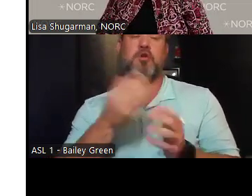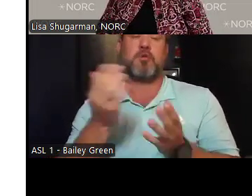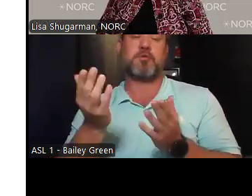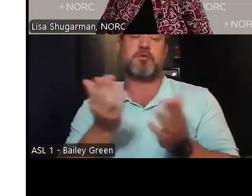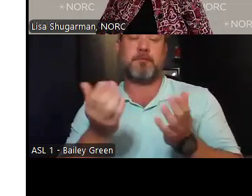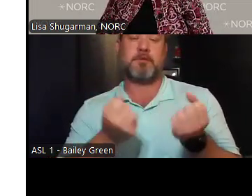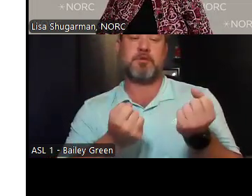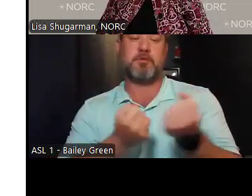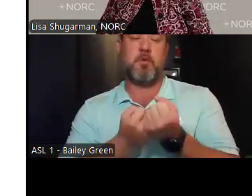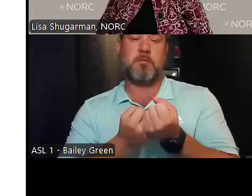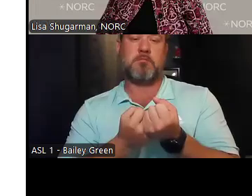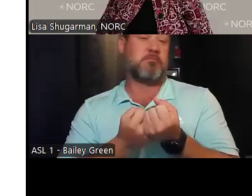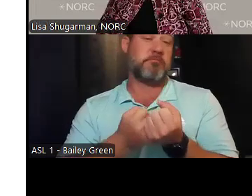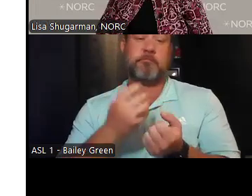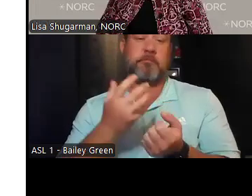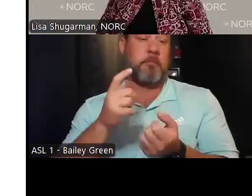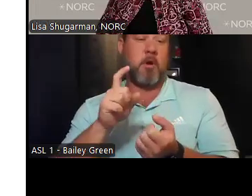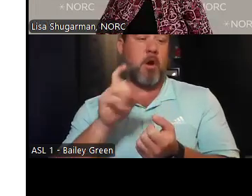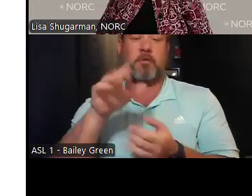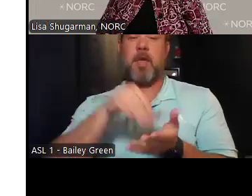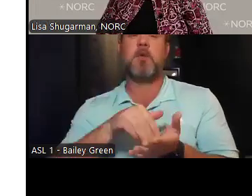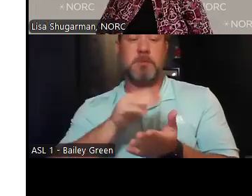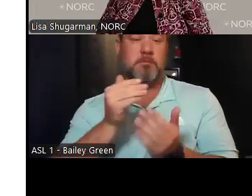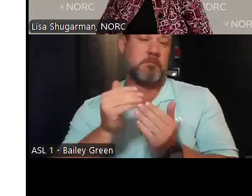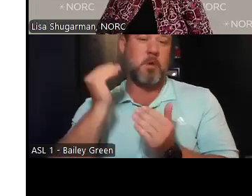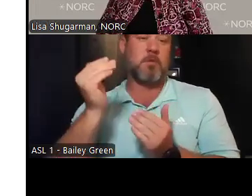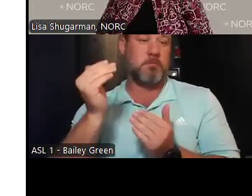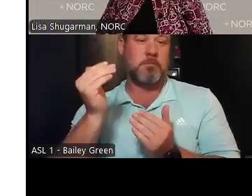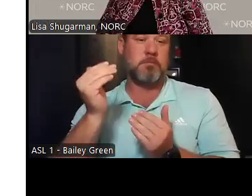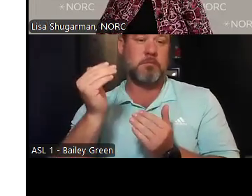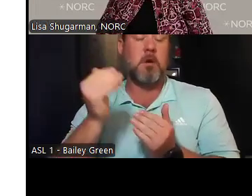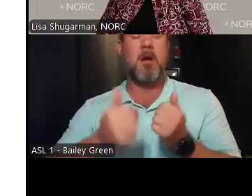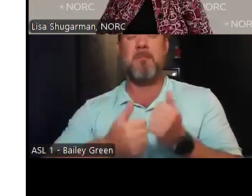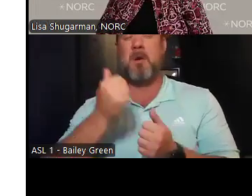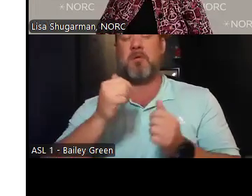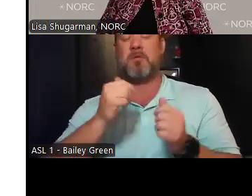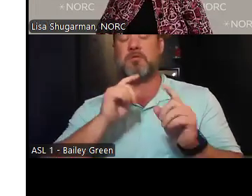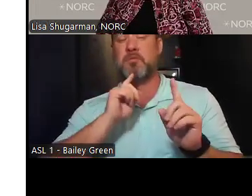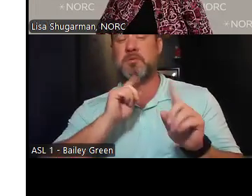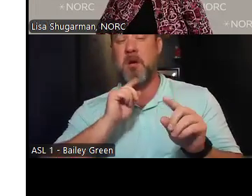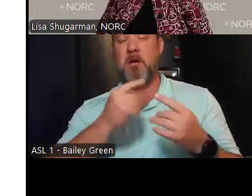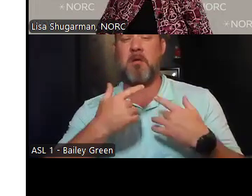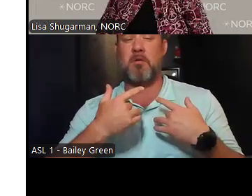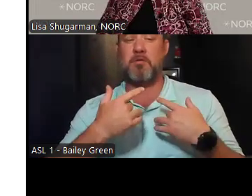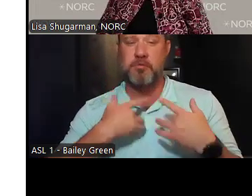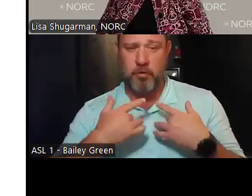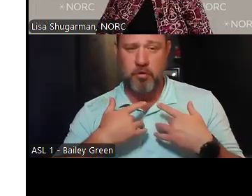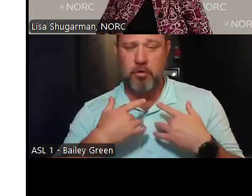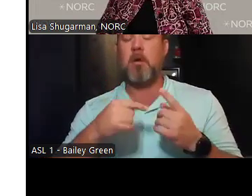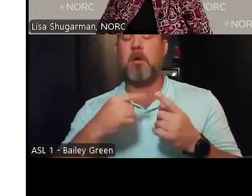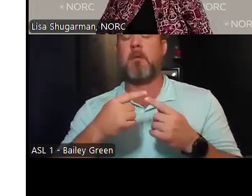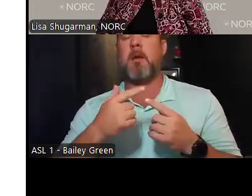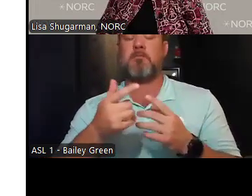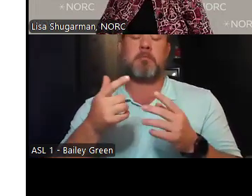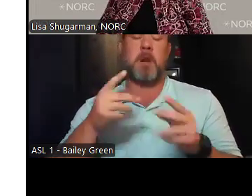supports costing at least $100,000. Most respondents said they are concerned or very concerned about having to